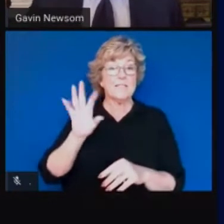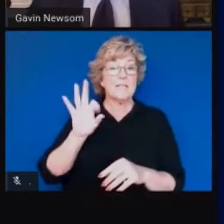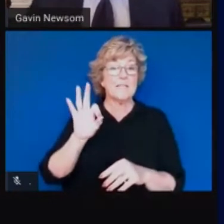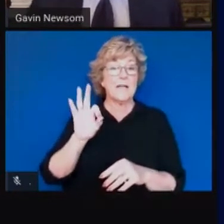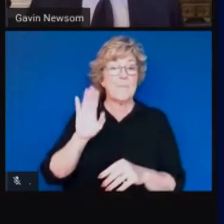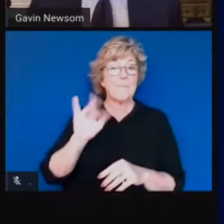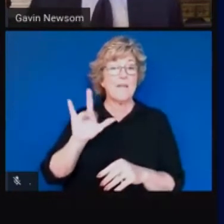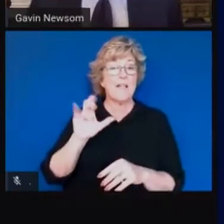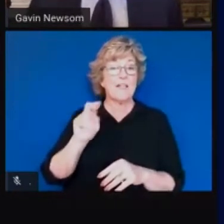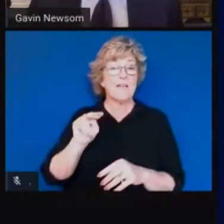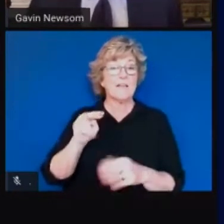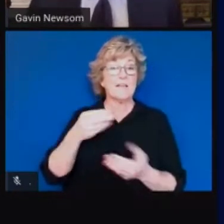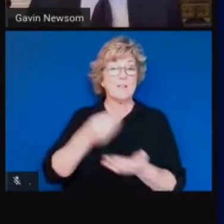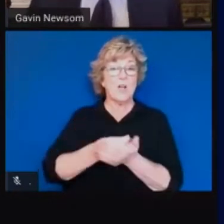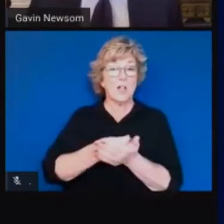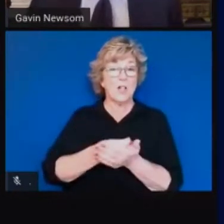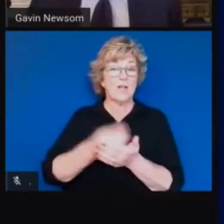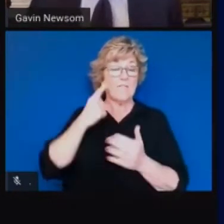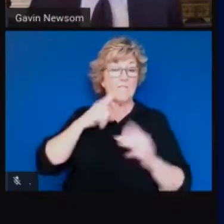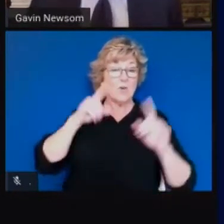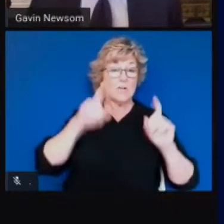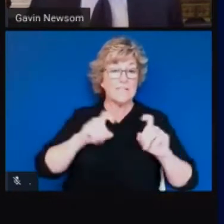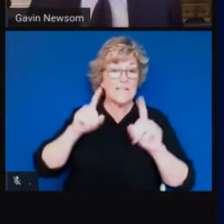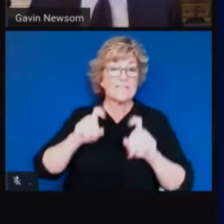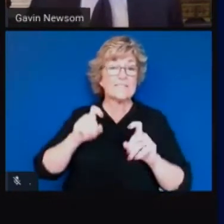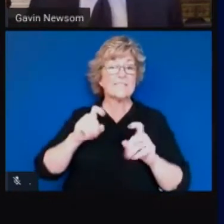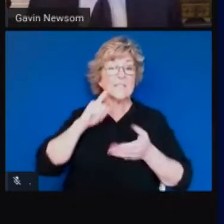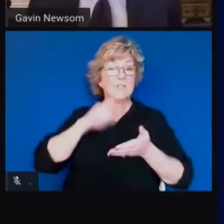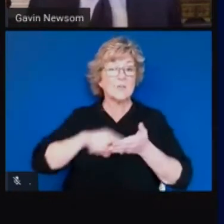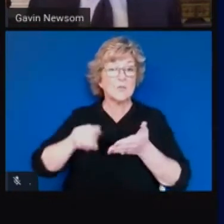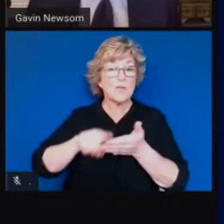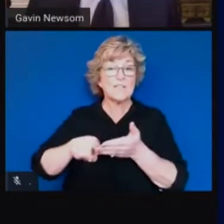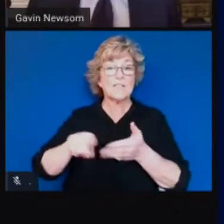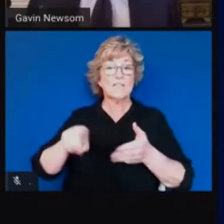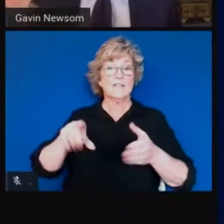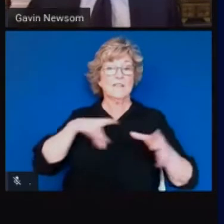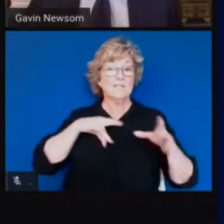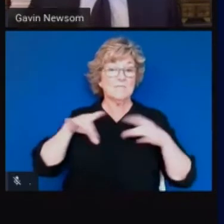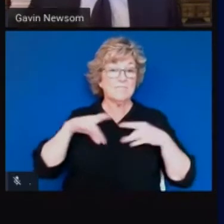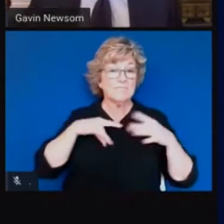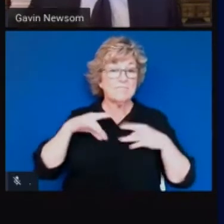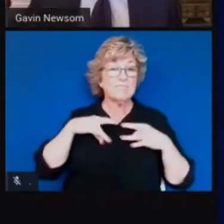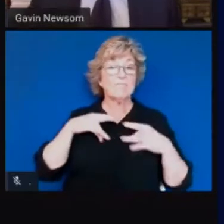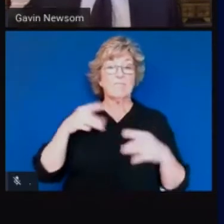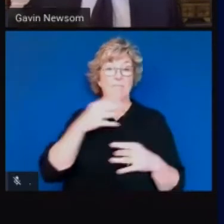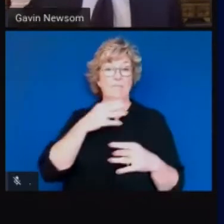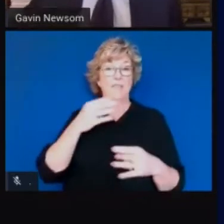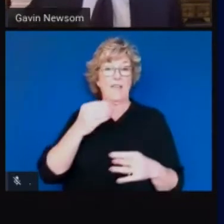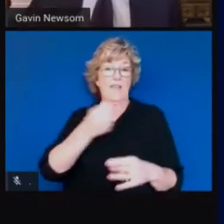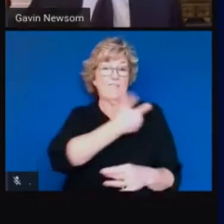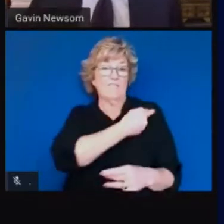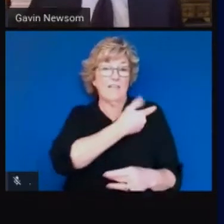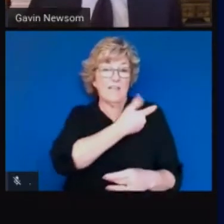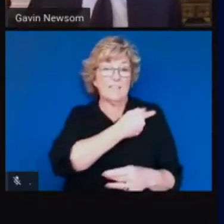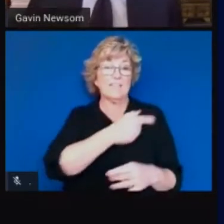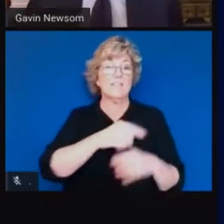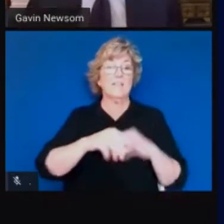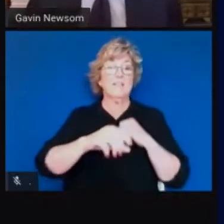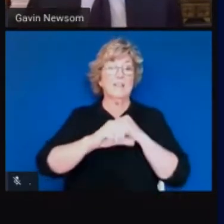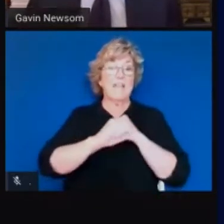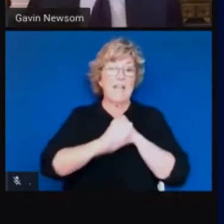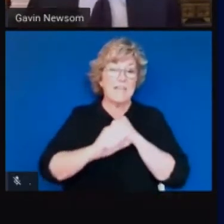country, $1.3 billion that we expect here in the state. That's going to help with all of our efforts, advertising,